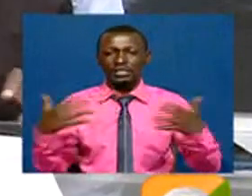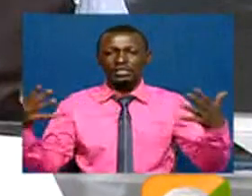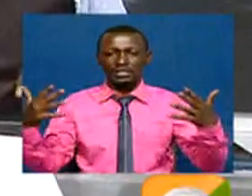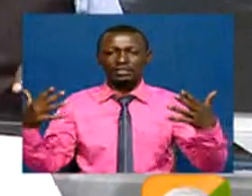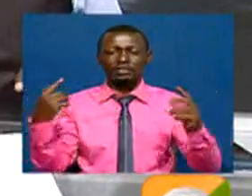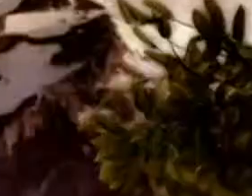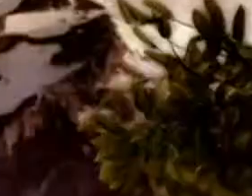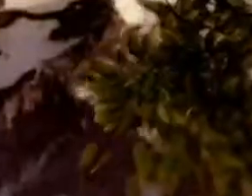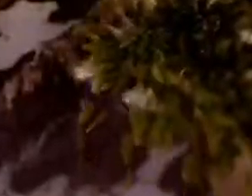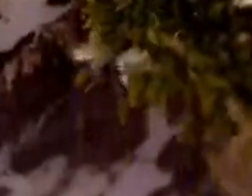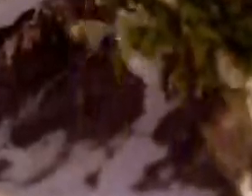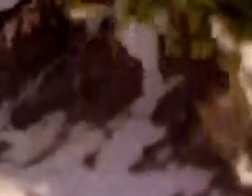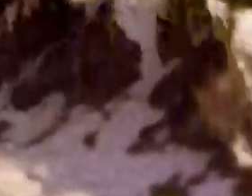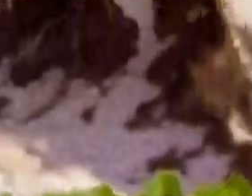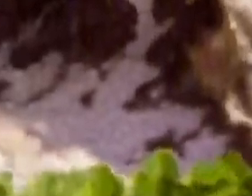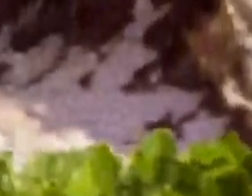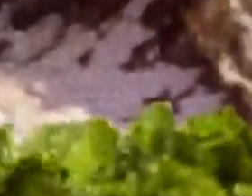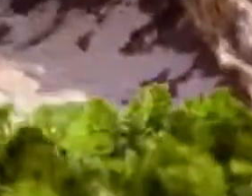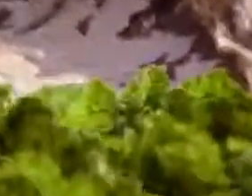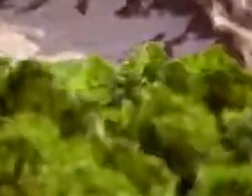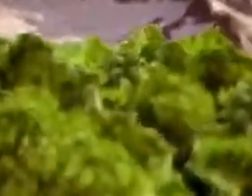counties.